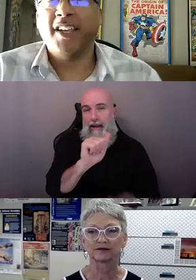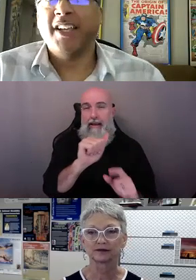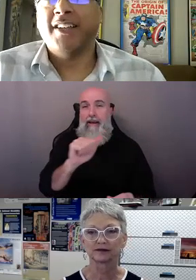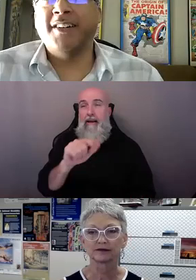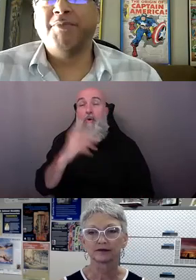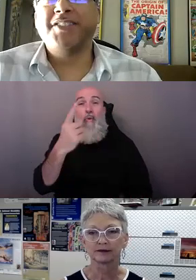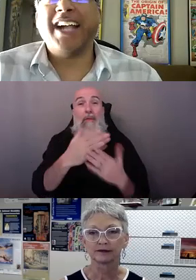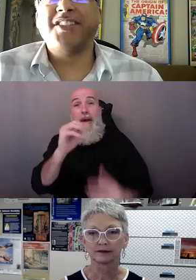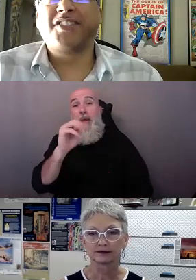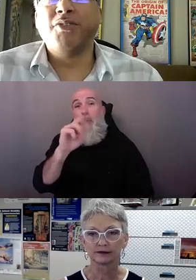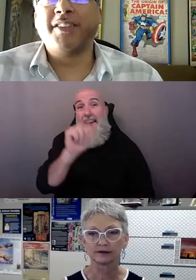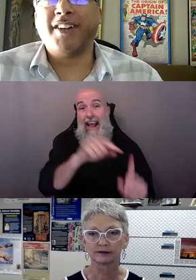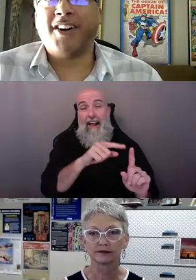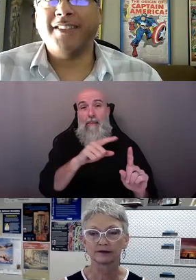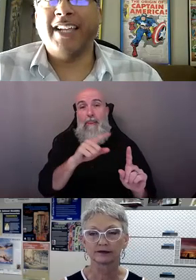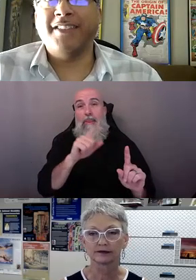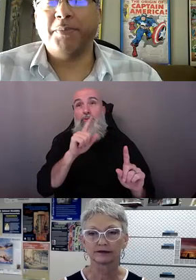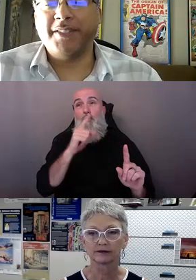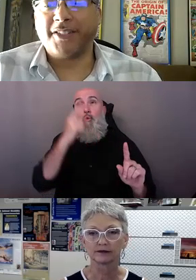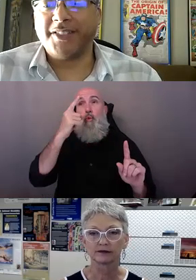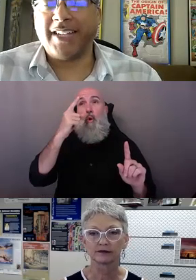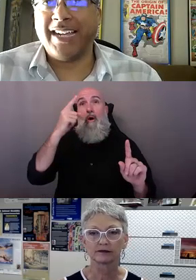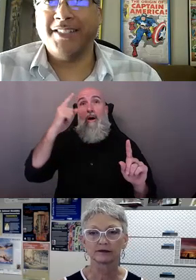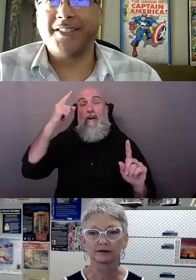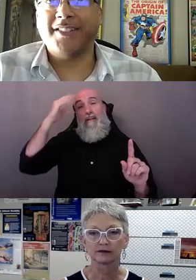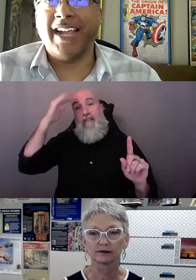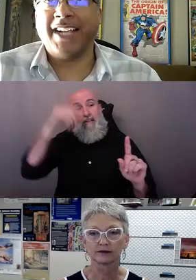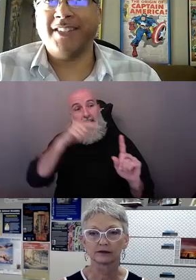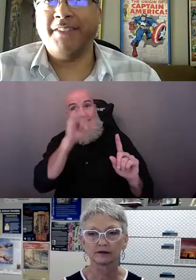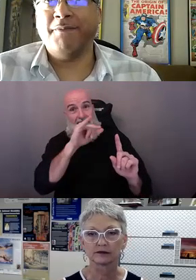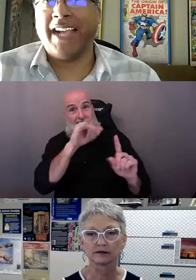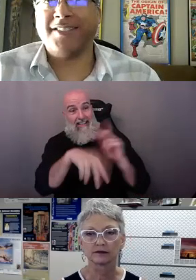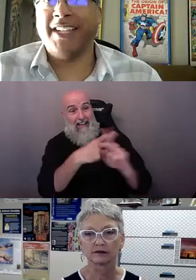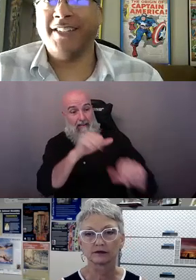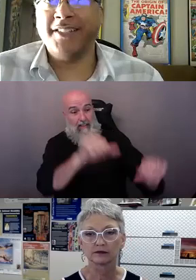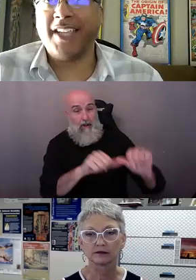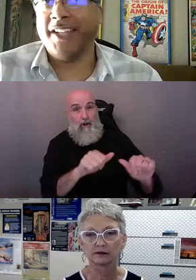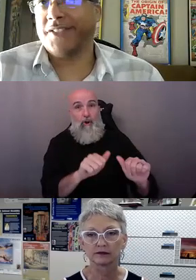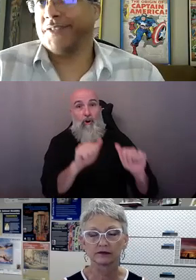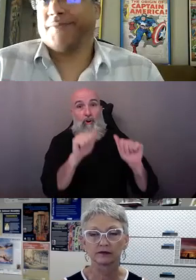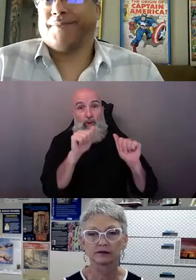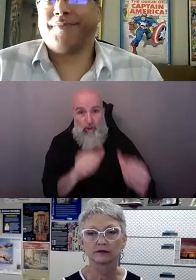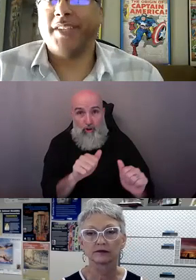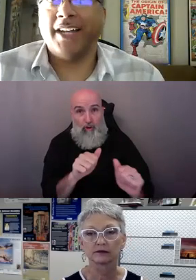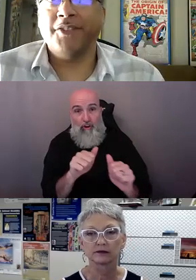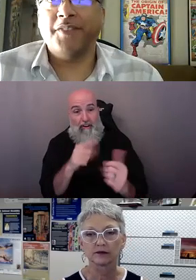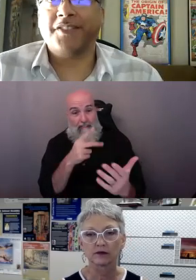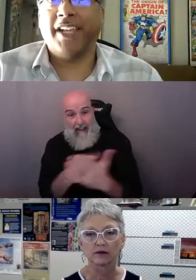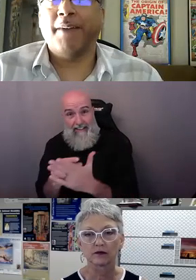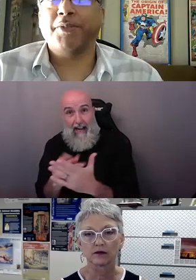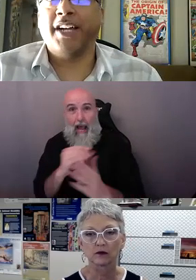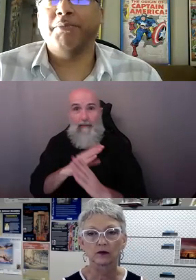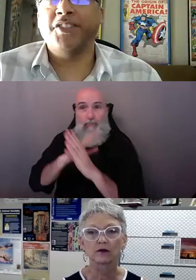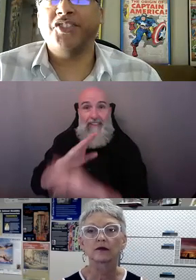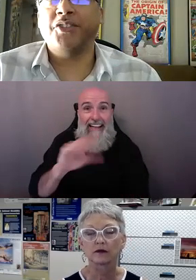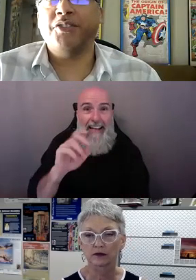vaccines. There's actually a school of thought that this particular science could actually vaccinate against cancer. I don't know if that's going to